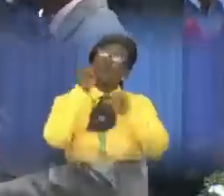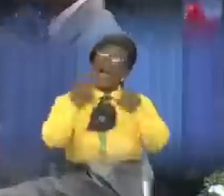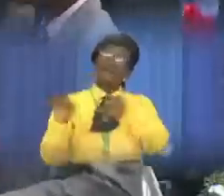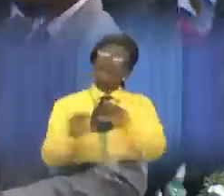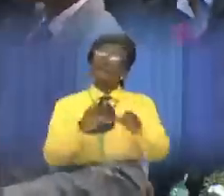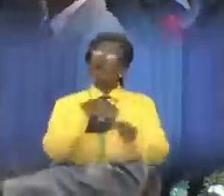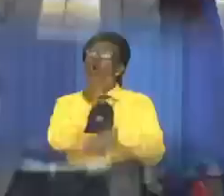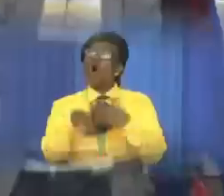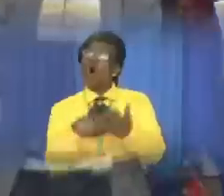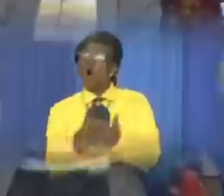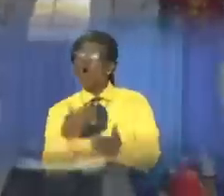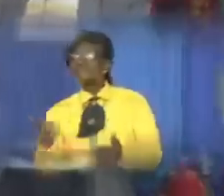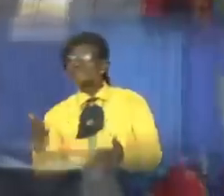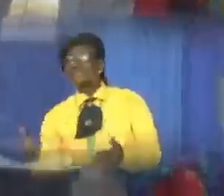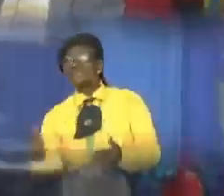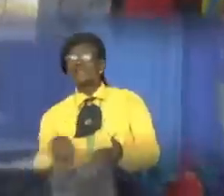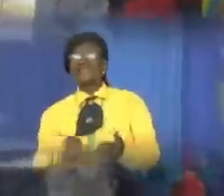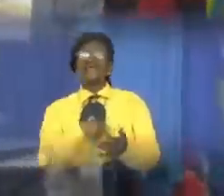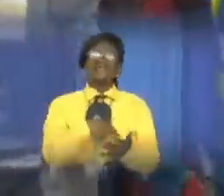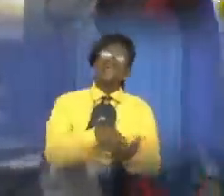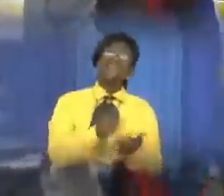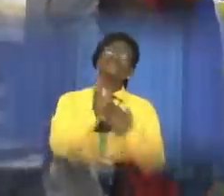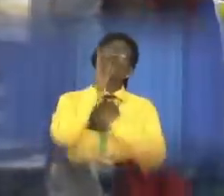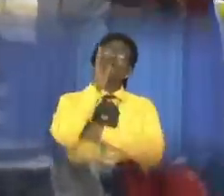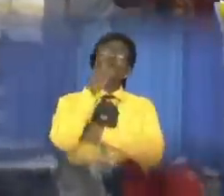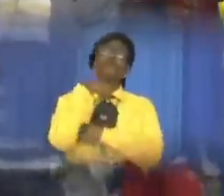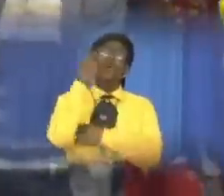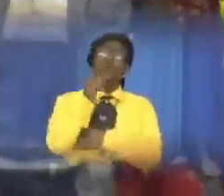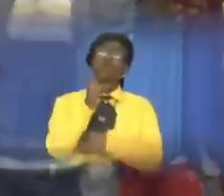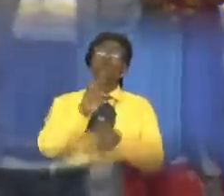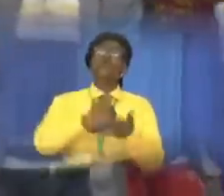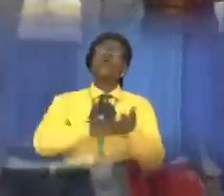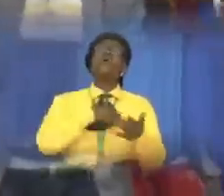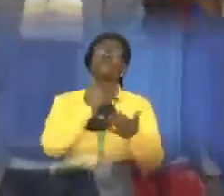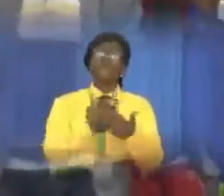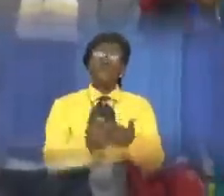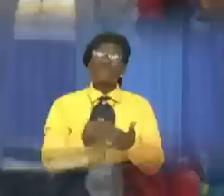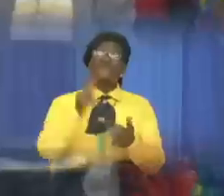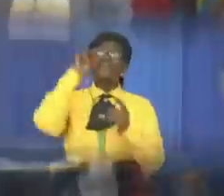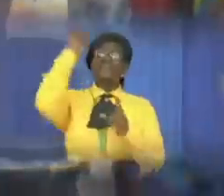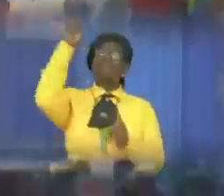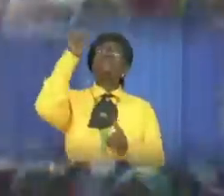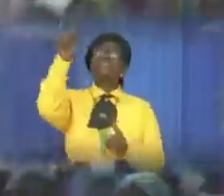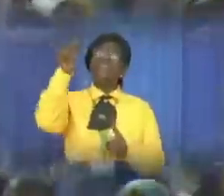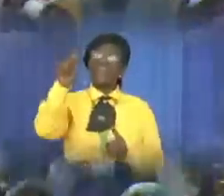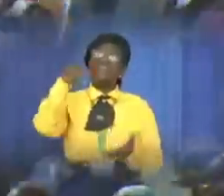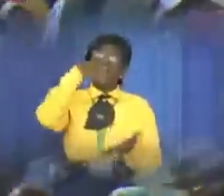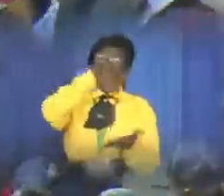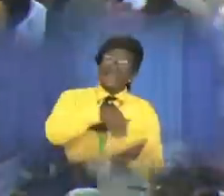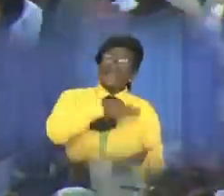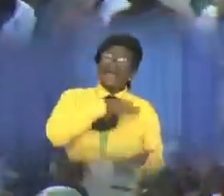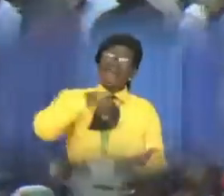proving himself again and again and again in our midst,